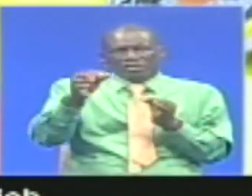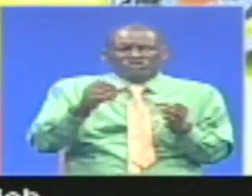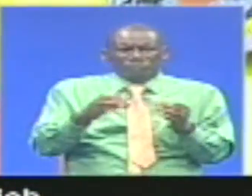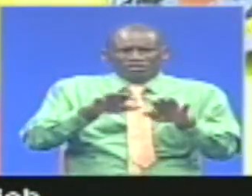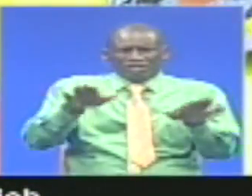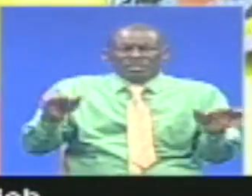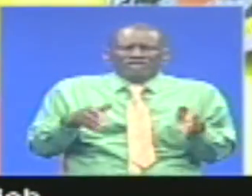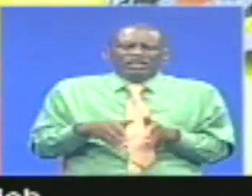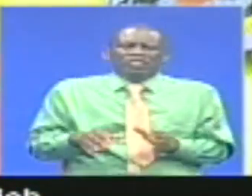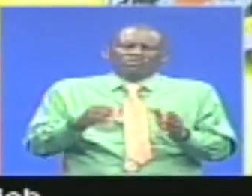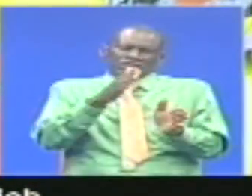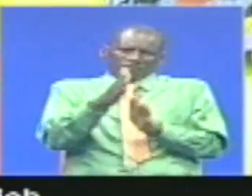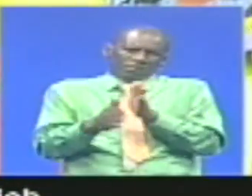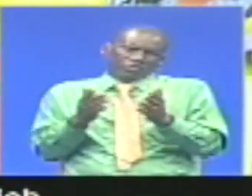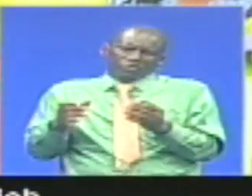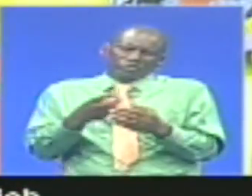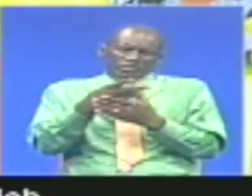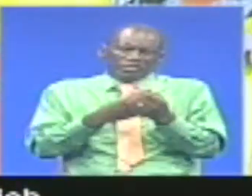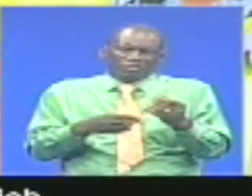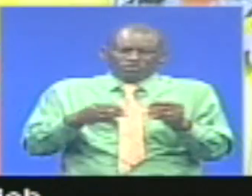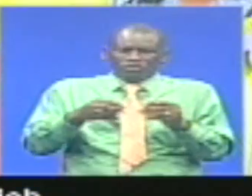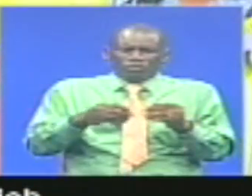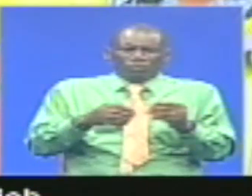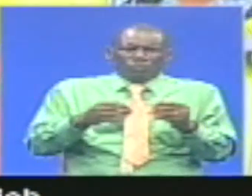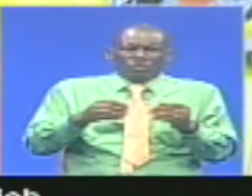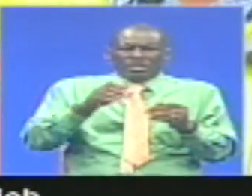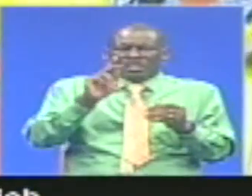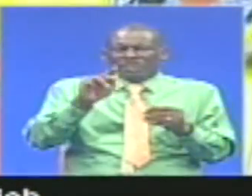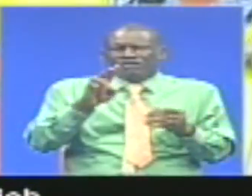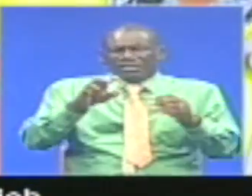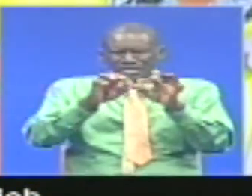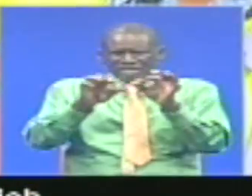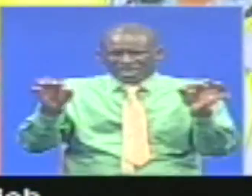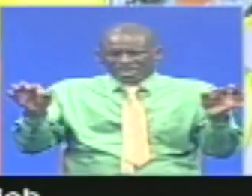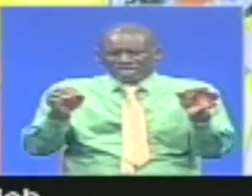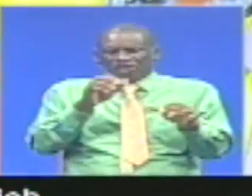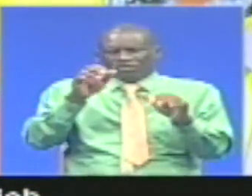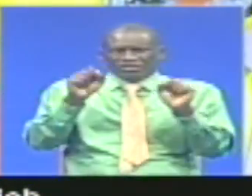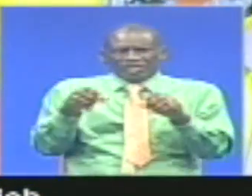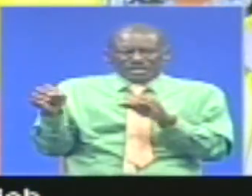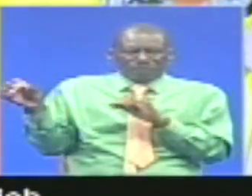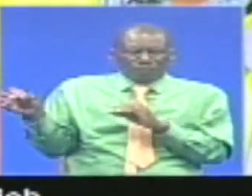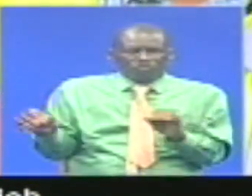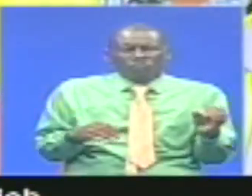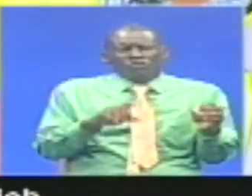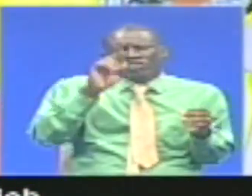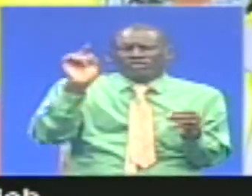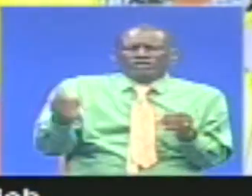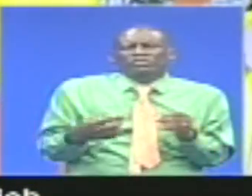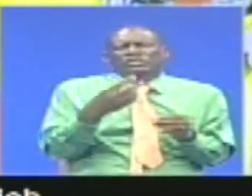designed is a double circuit 400 kV line, which can evacuate about